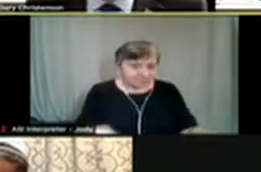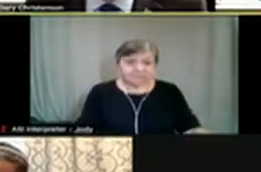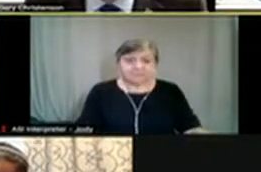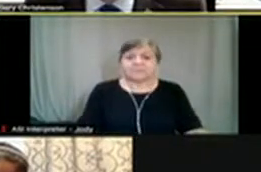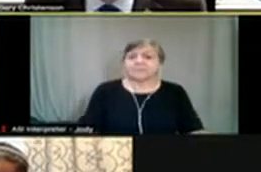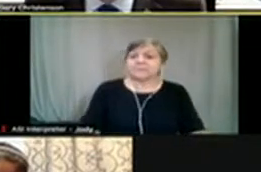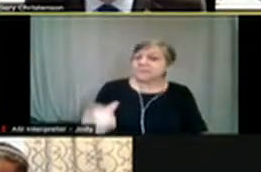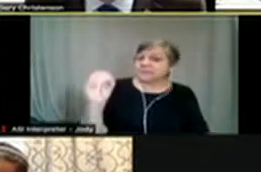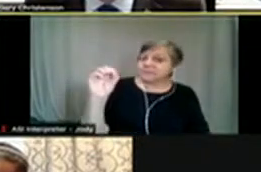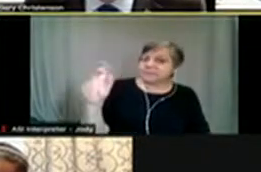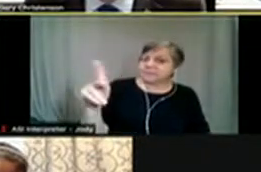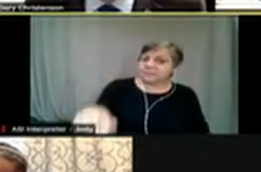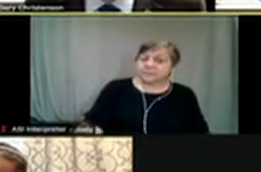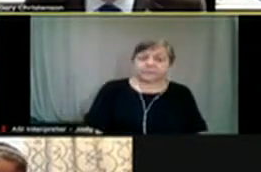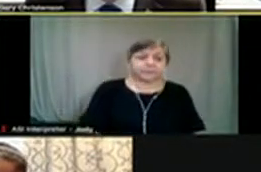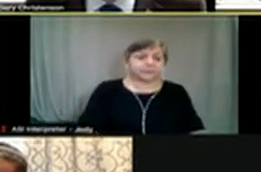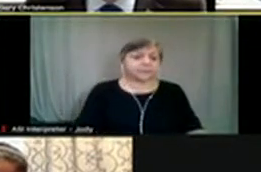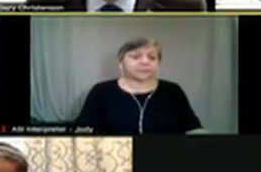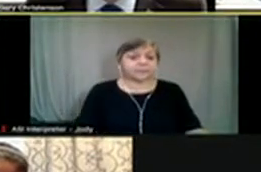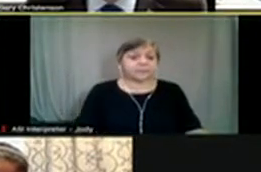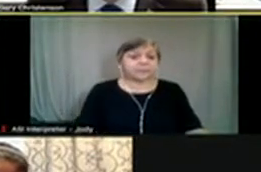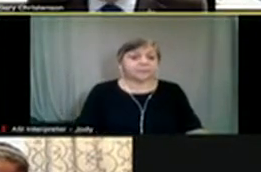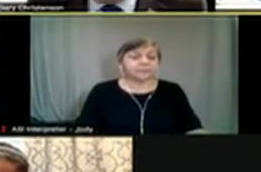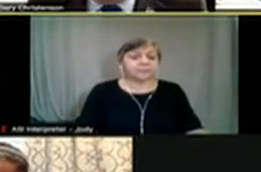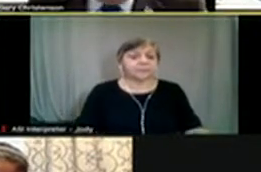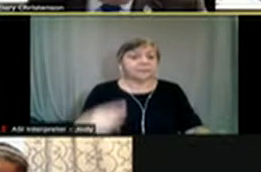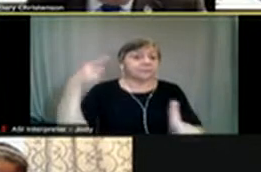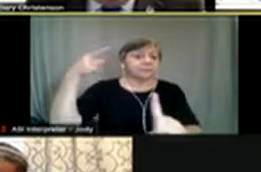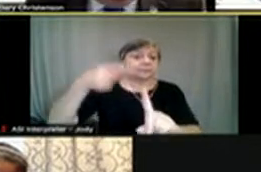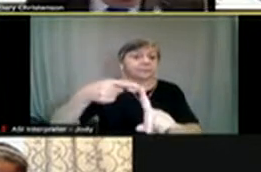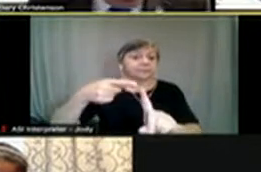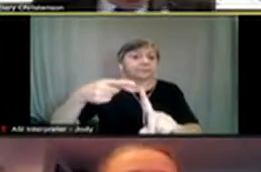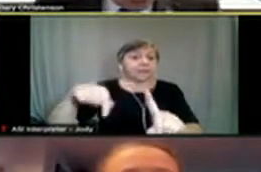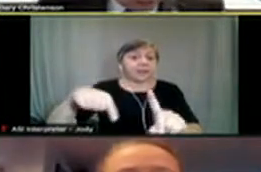Yep. Anybody else on the amendment?